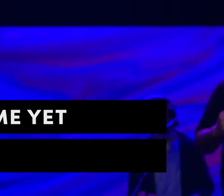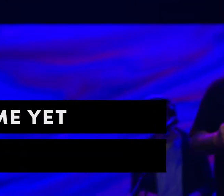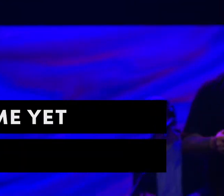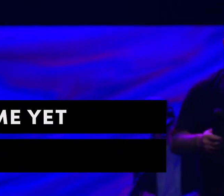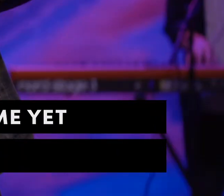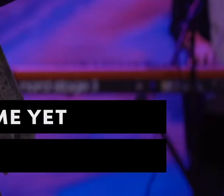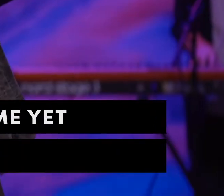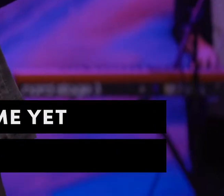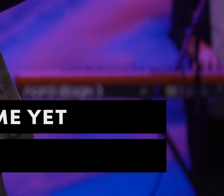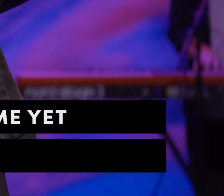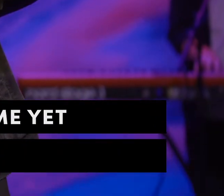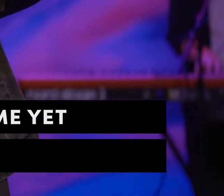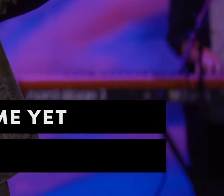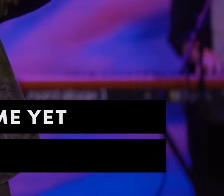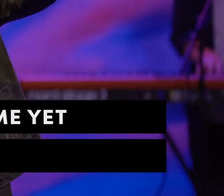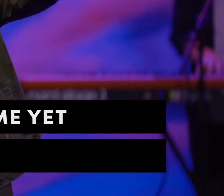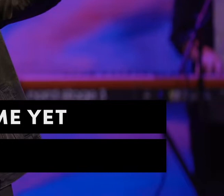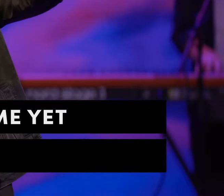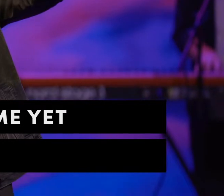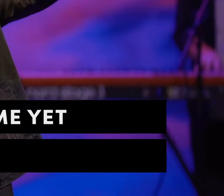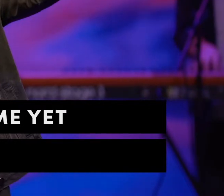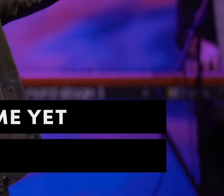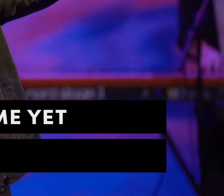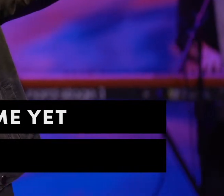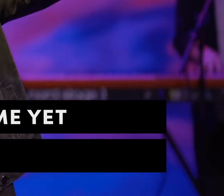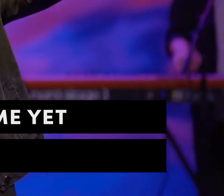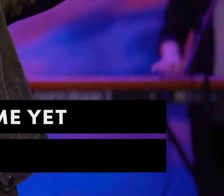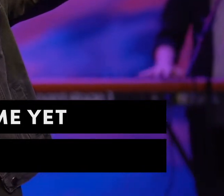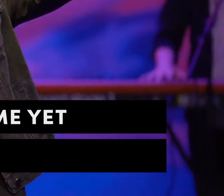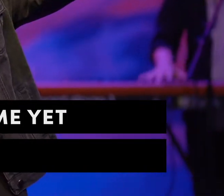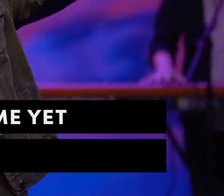confidence. You've never failed me